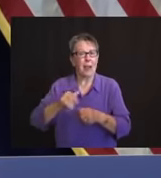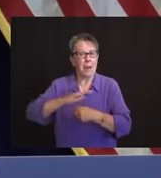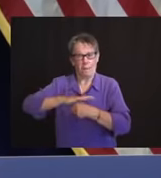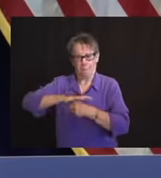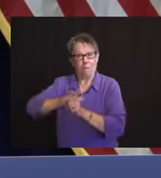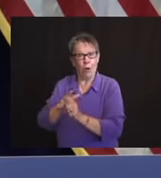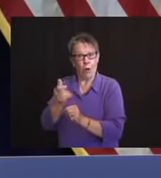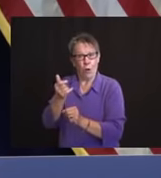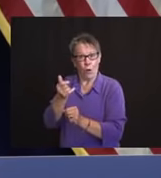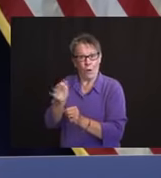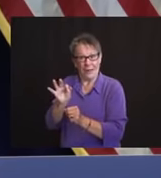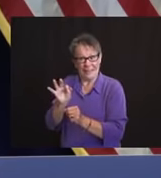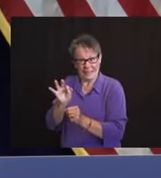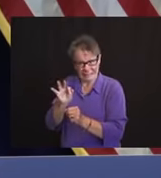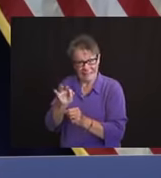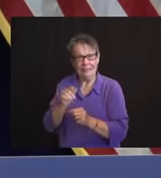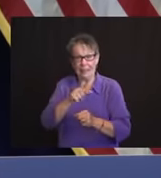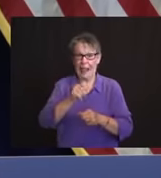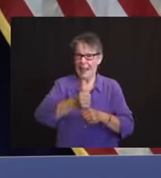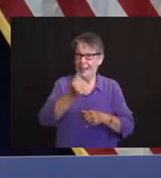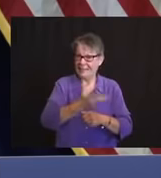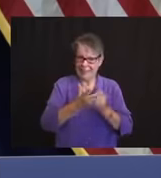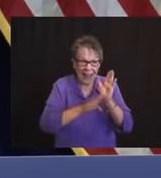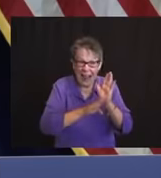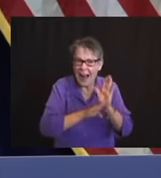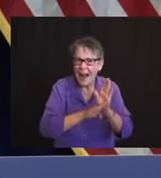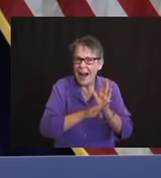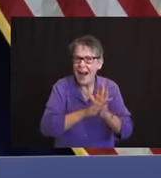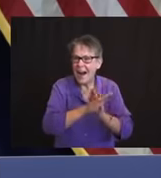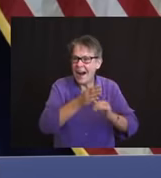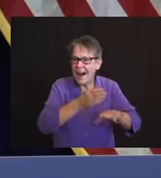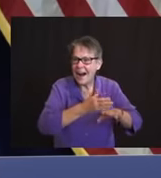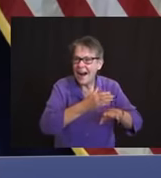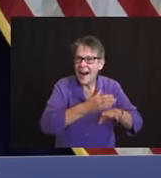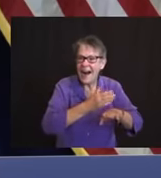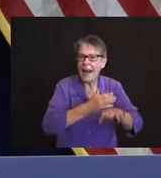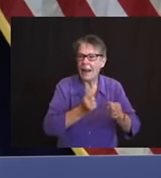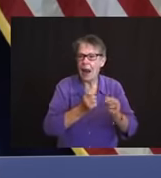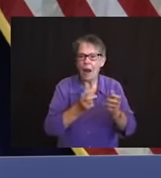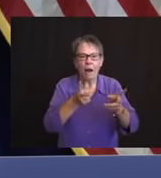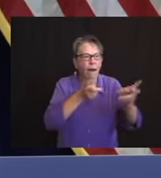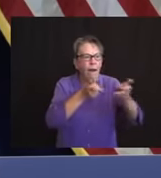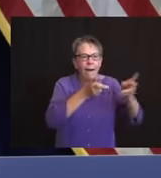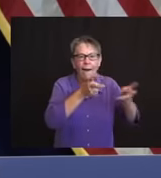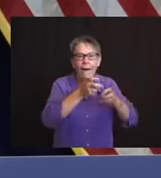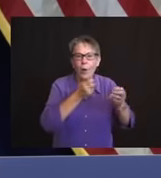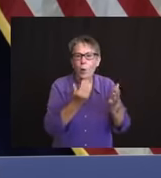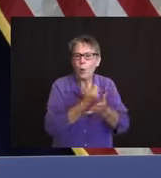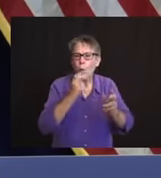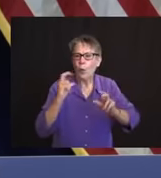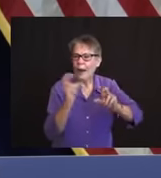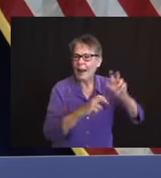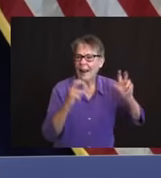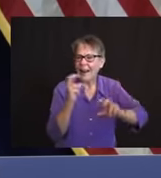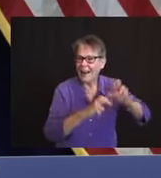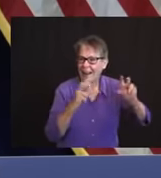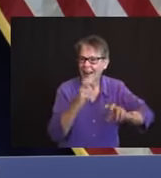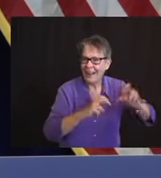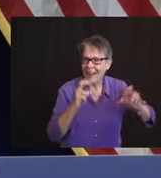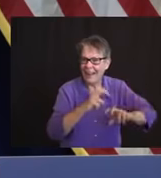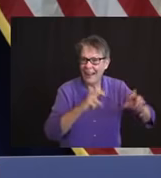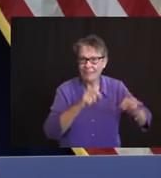its economy and in attracting new investments, which we know is essential for a thriving Atlantic